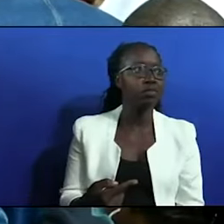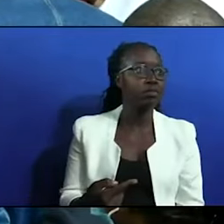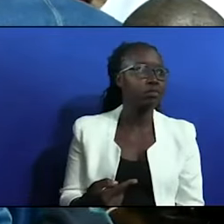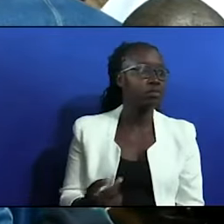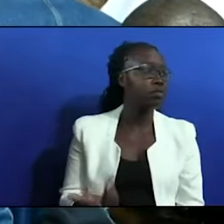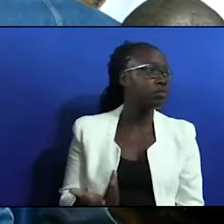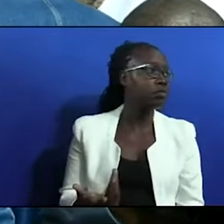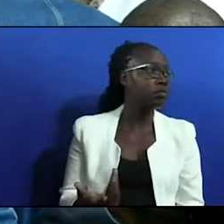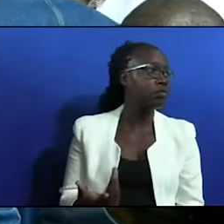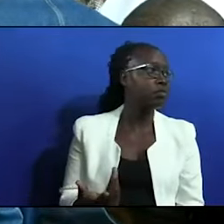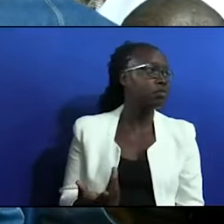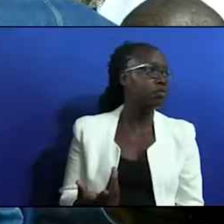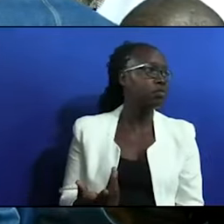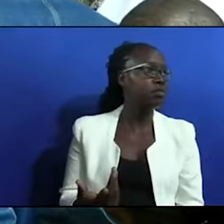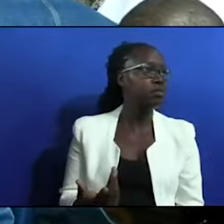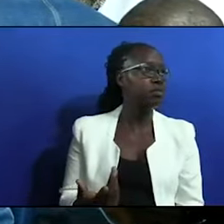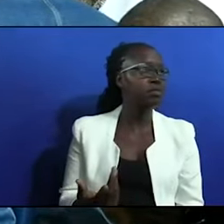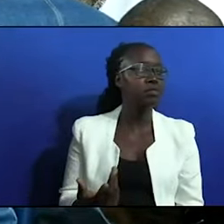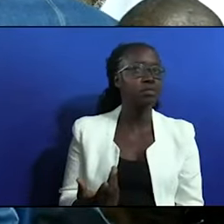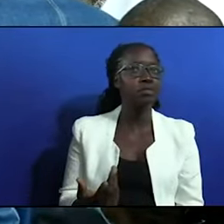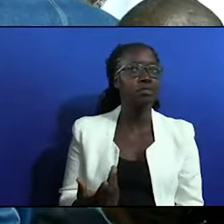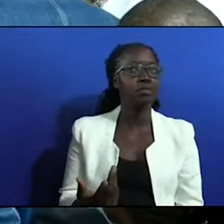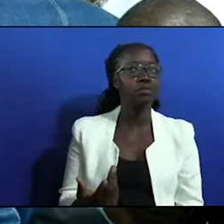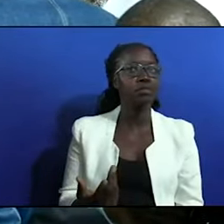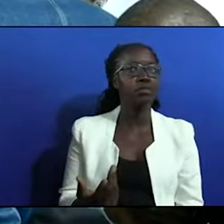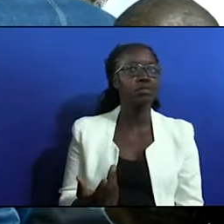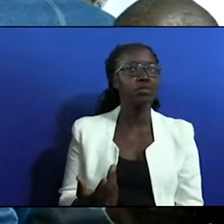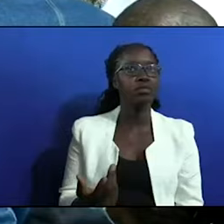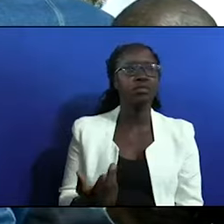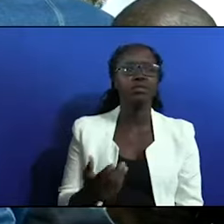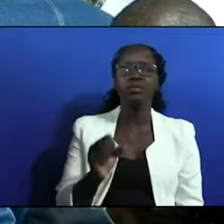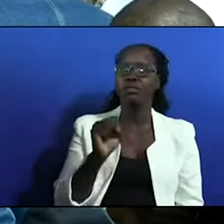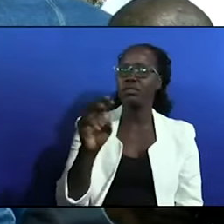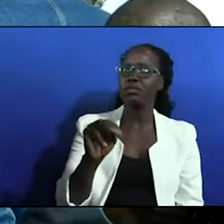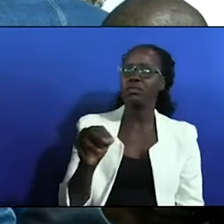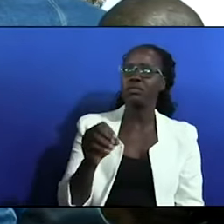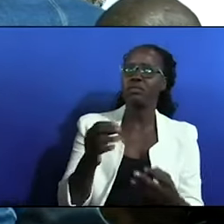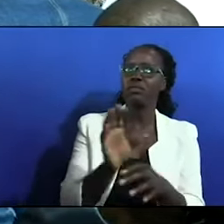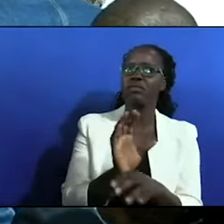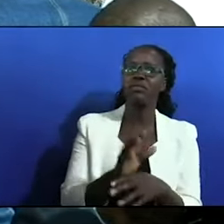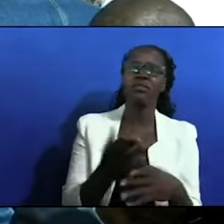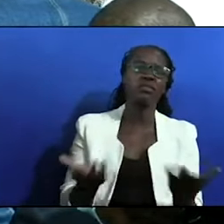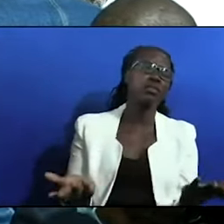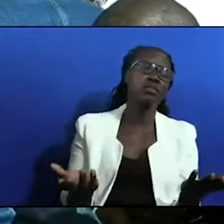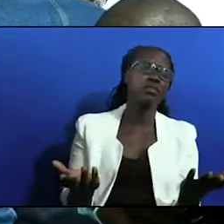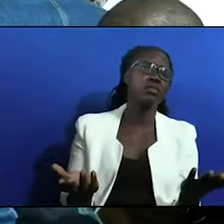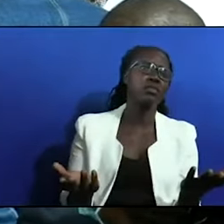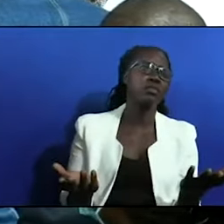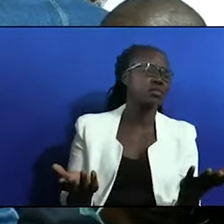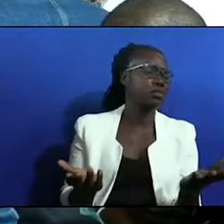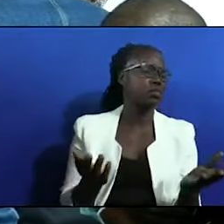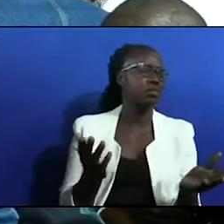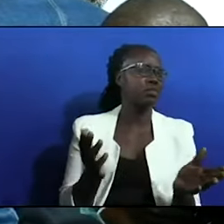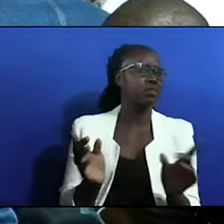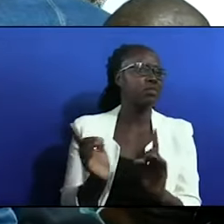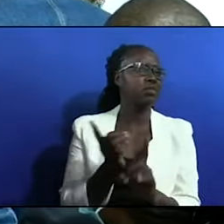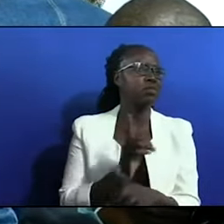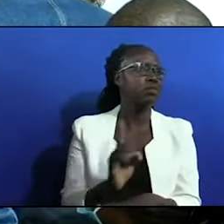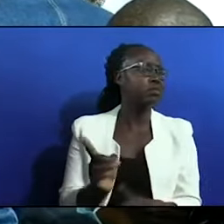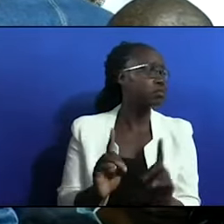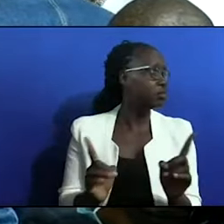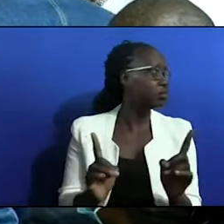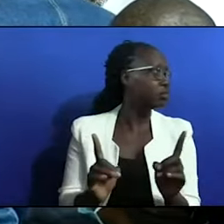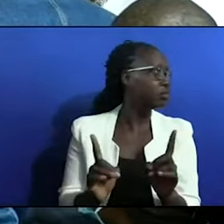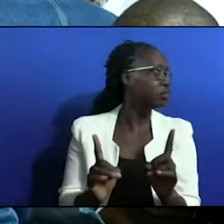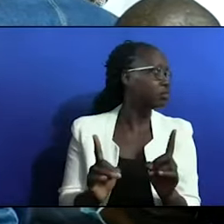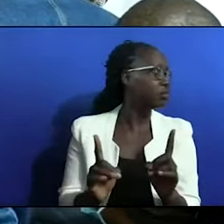5 million. Somebody sees 5 million. Nibebe 5 million apeleka kanisa. Hapana, hapana. Some of